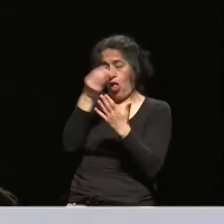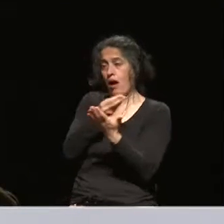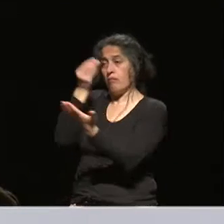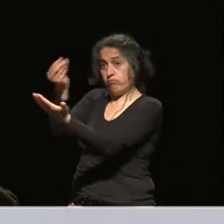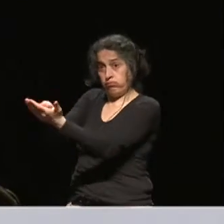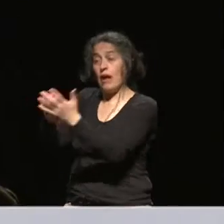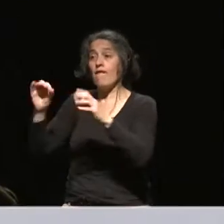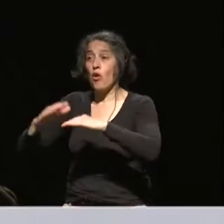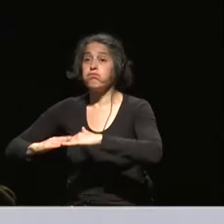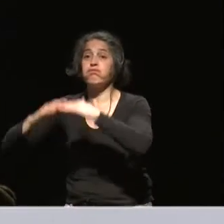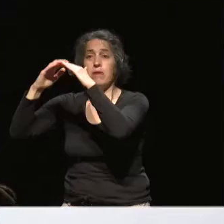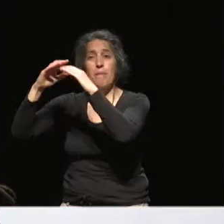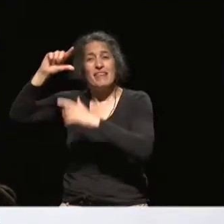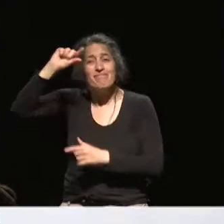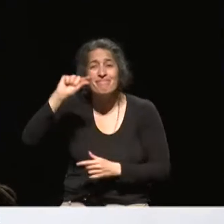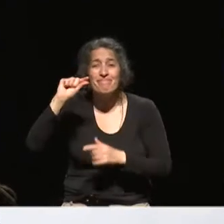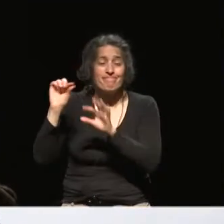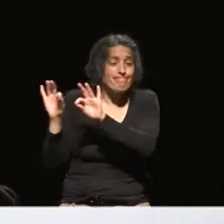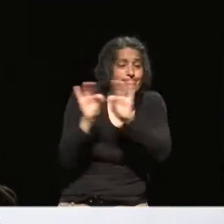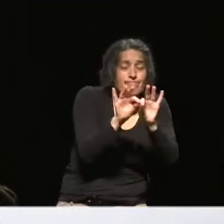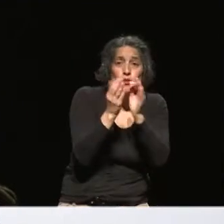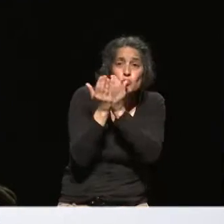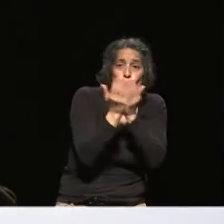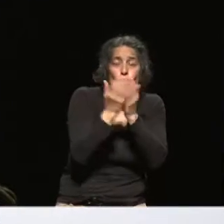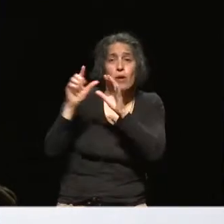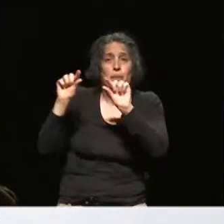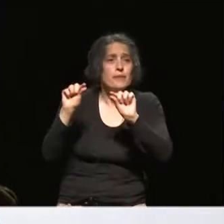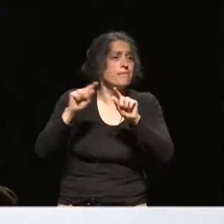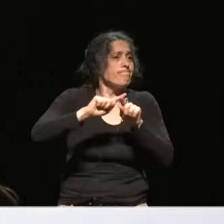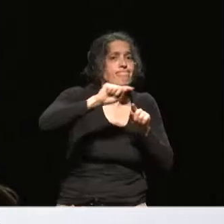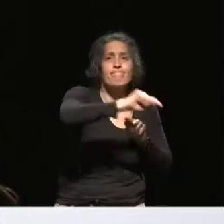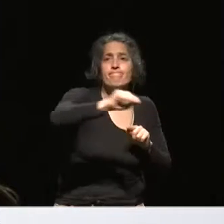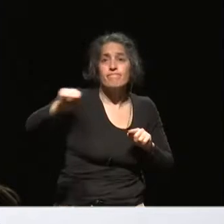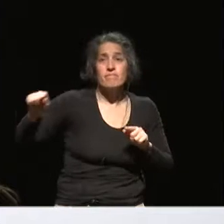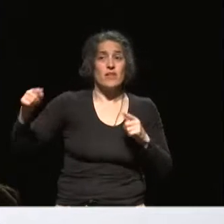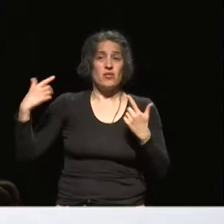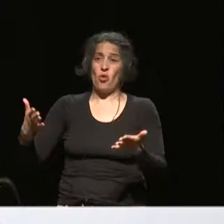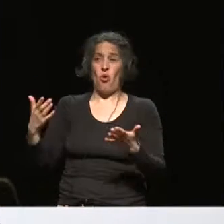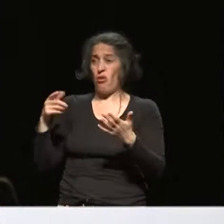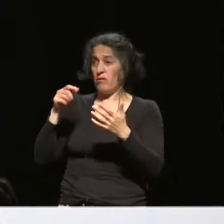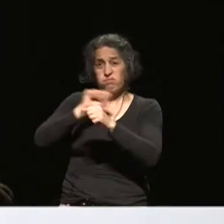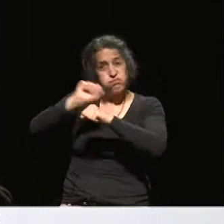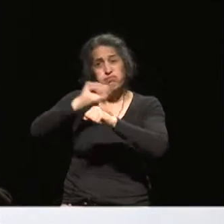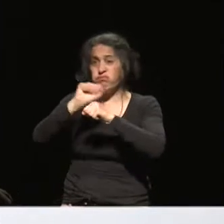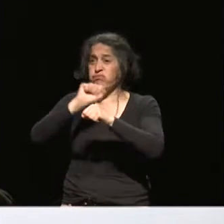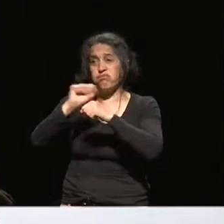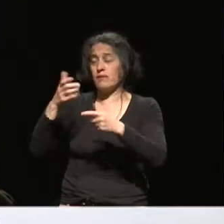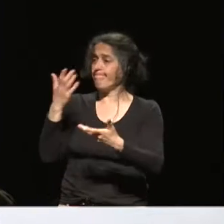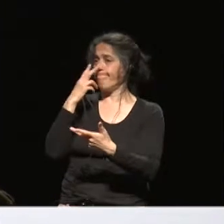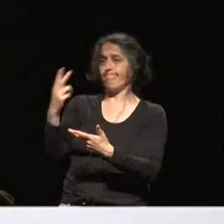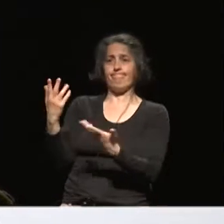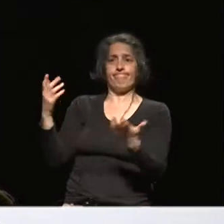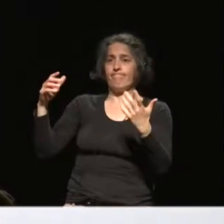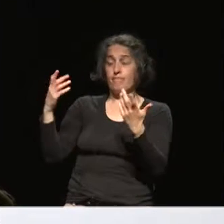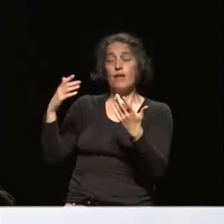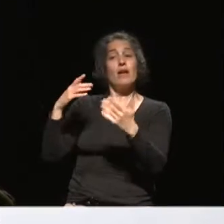way. Brazilians made it clear that they had enough and they were not going to be placated even by football. Even 20 years